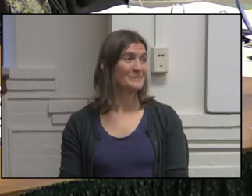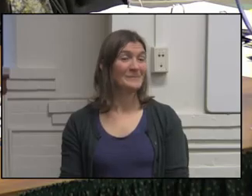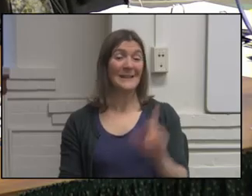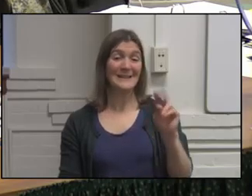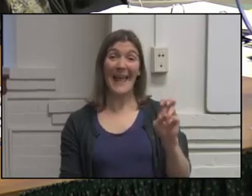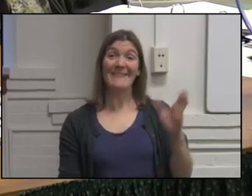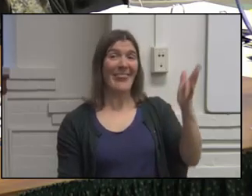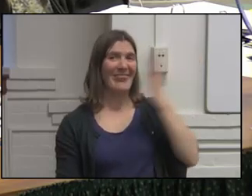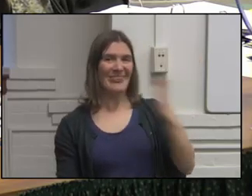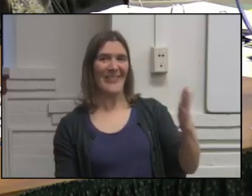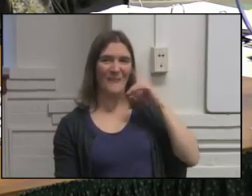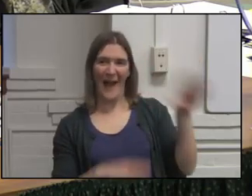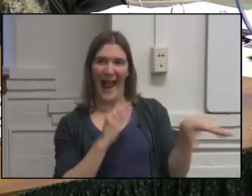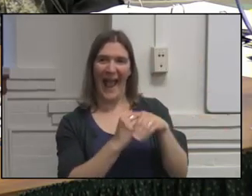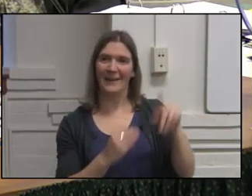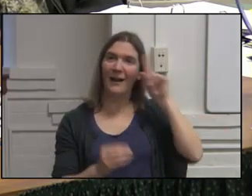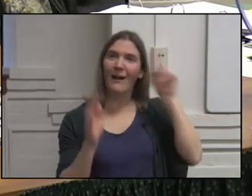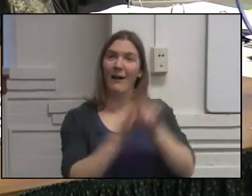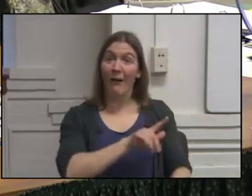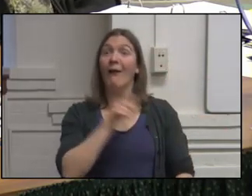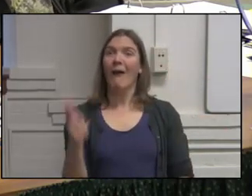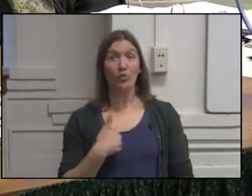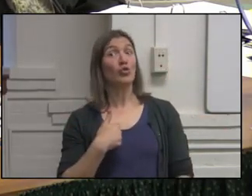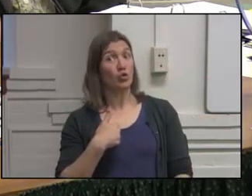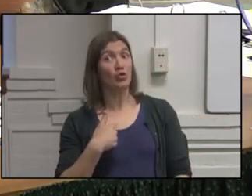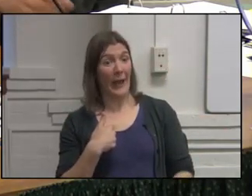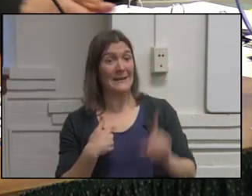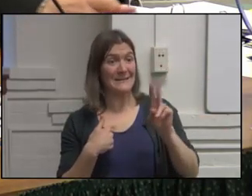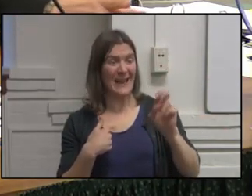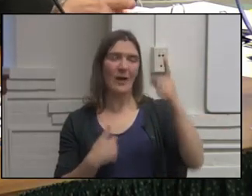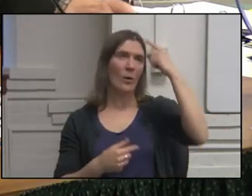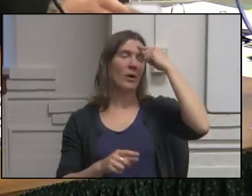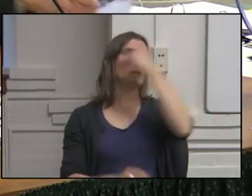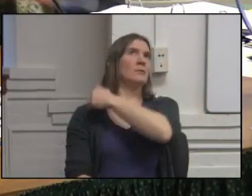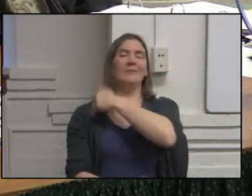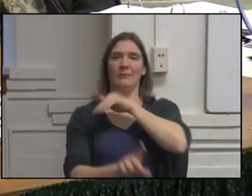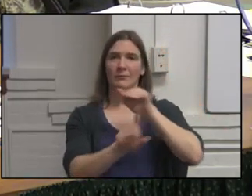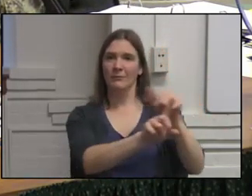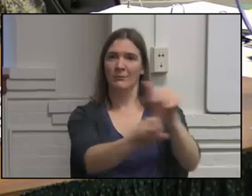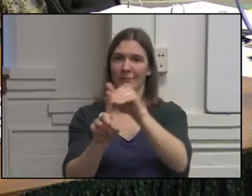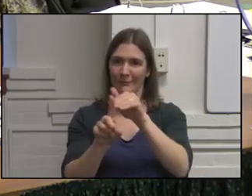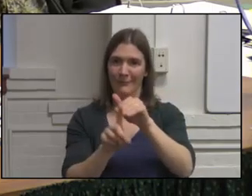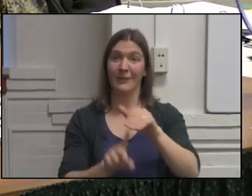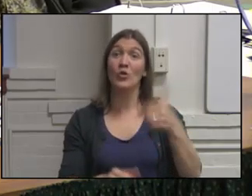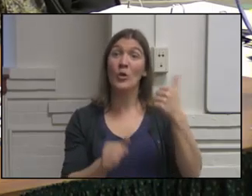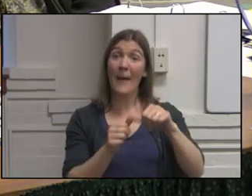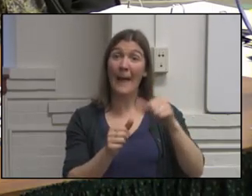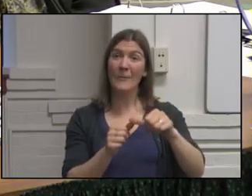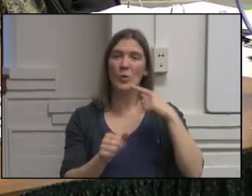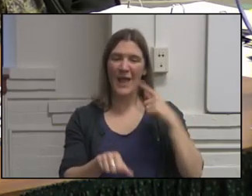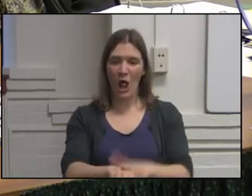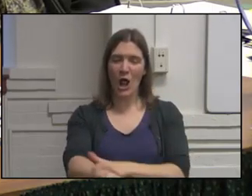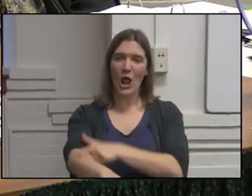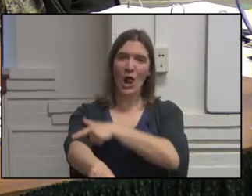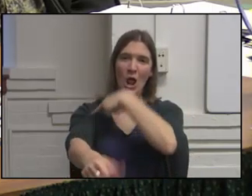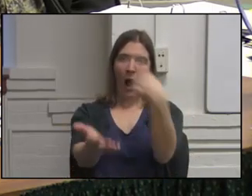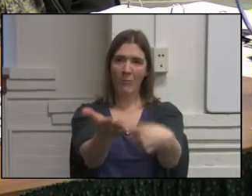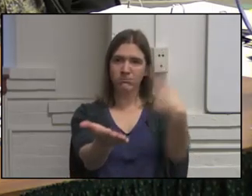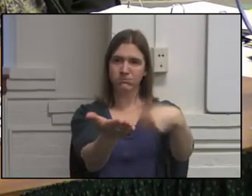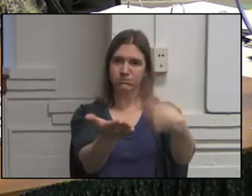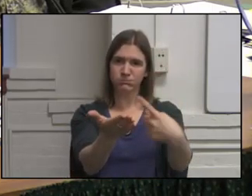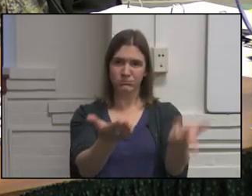thanks for adding that, because it made me, reminded me that I want to remind anybody that doesn't remember that long and thorough conversation